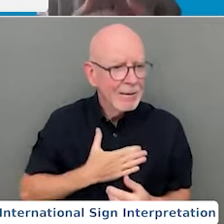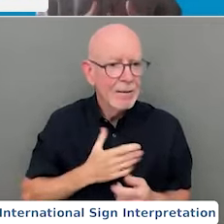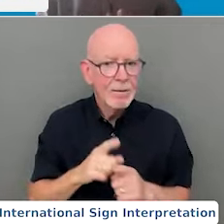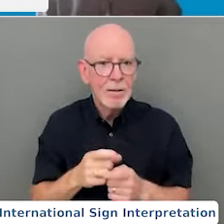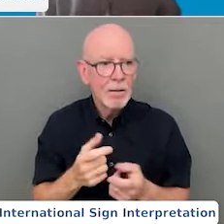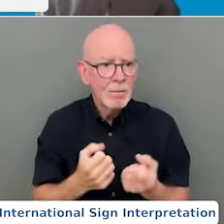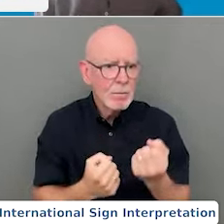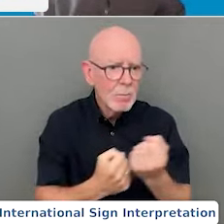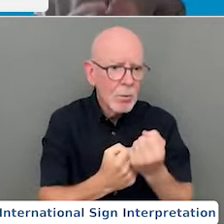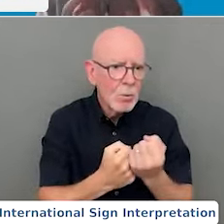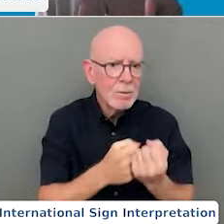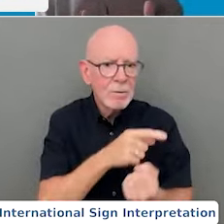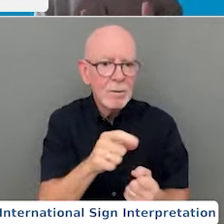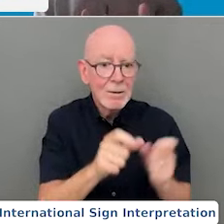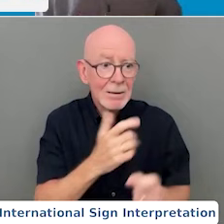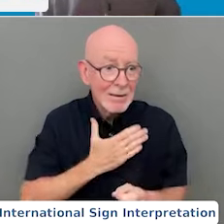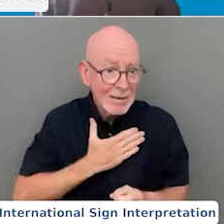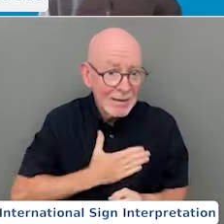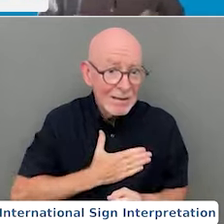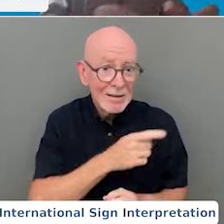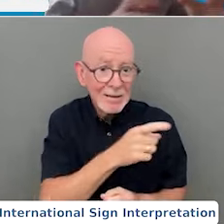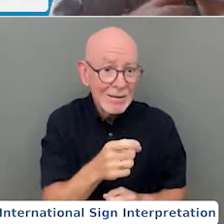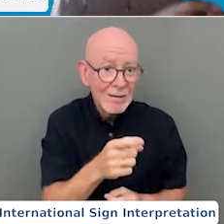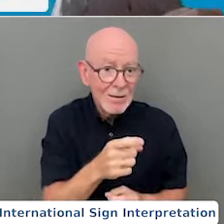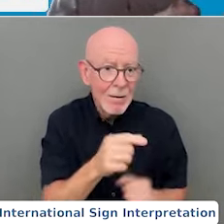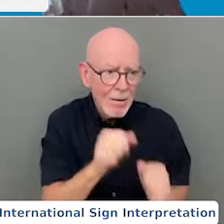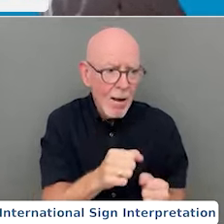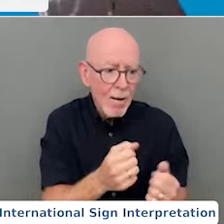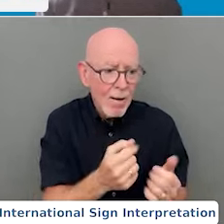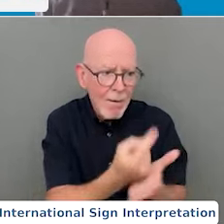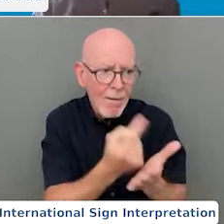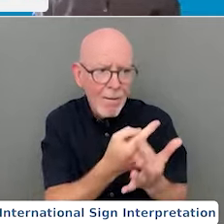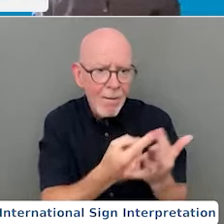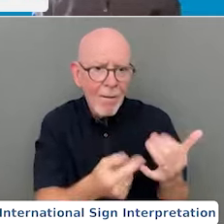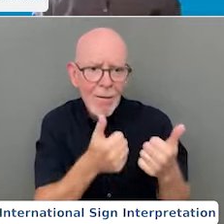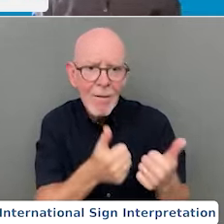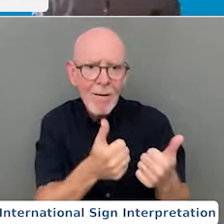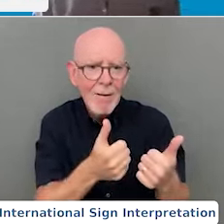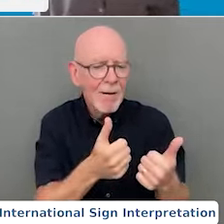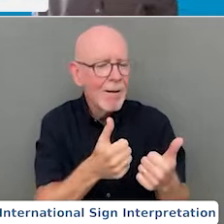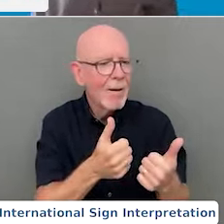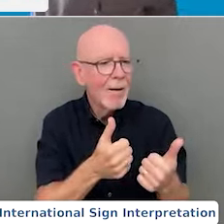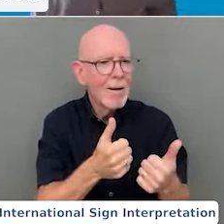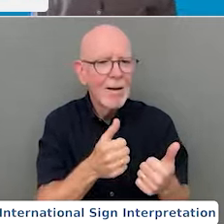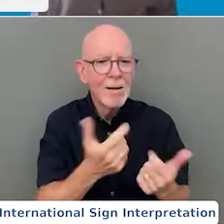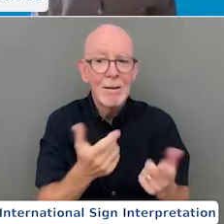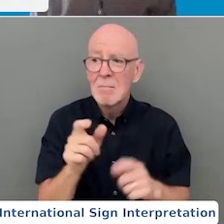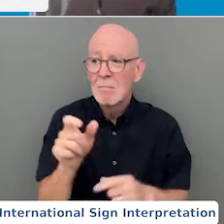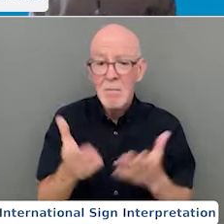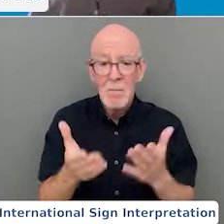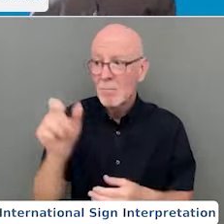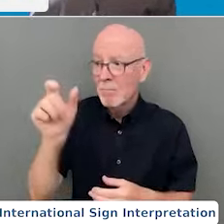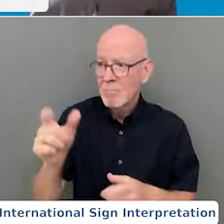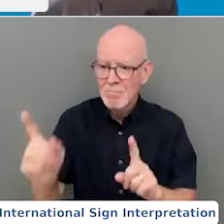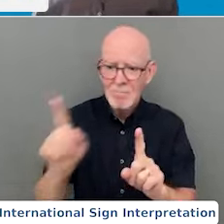awareness, non-discrimination, inclusive services. We remove barriers. But in addition to that, we need